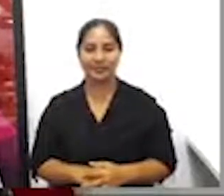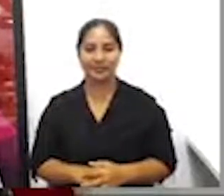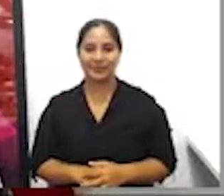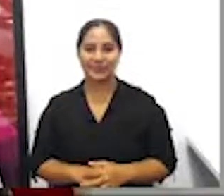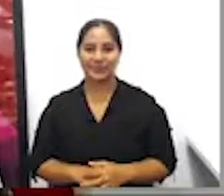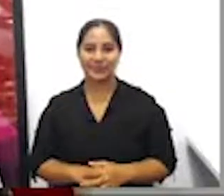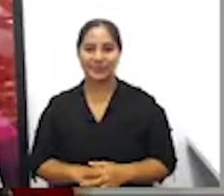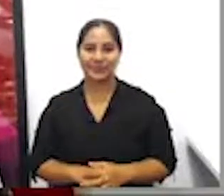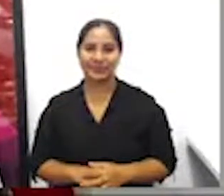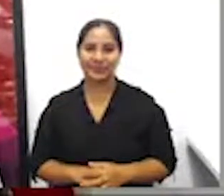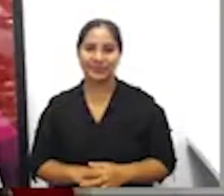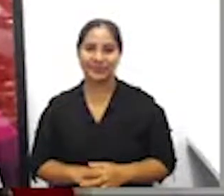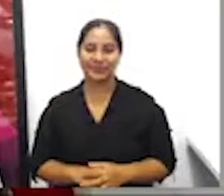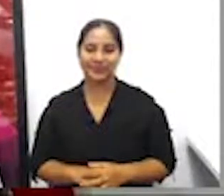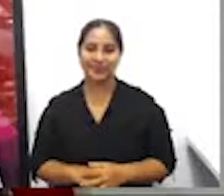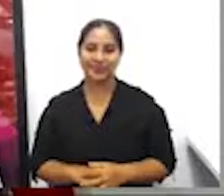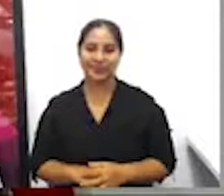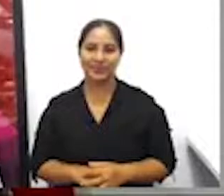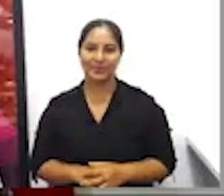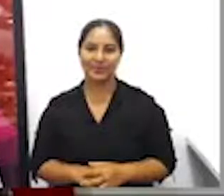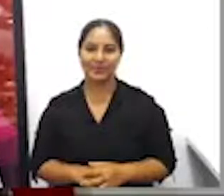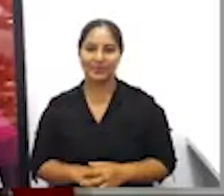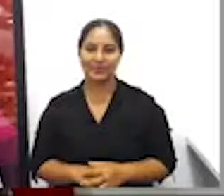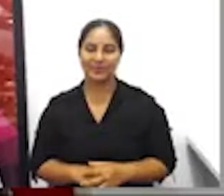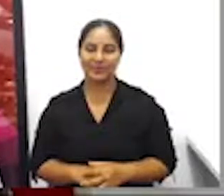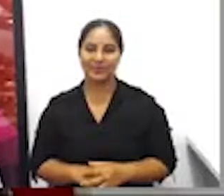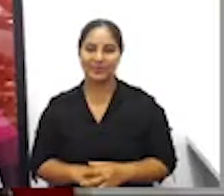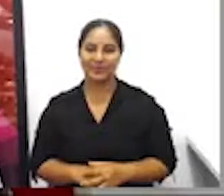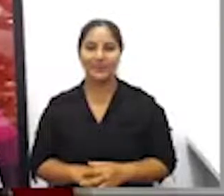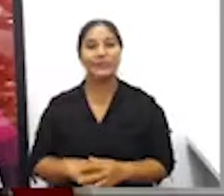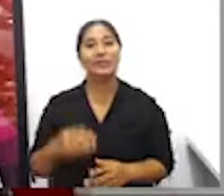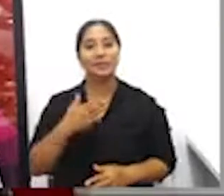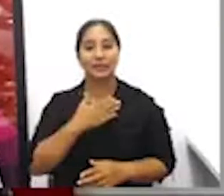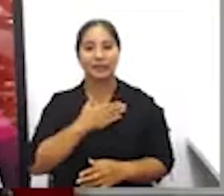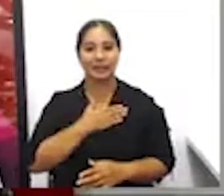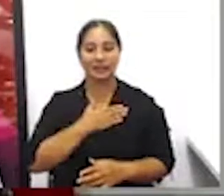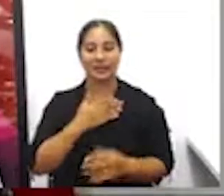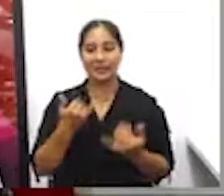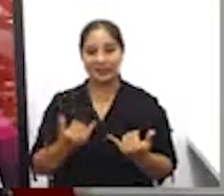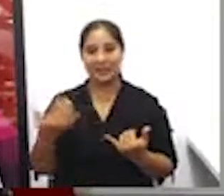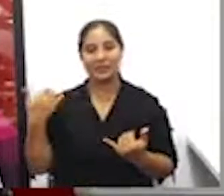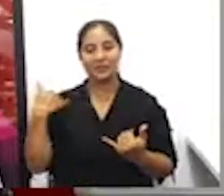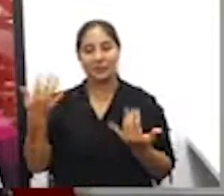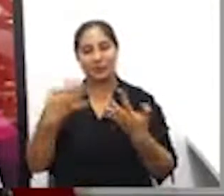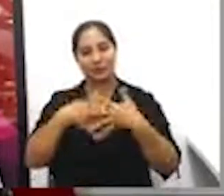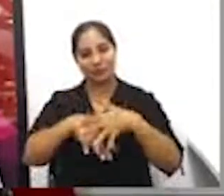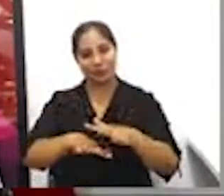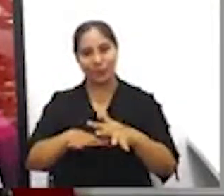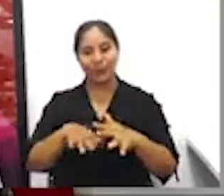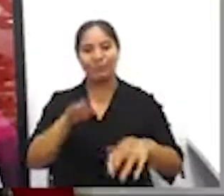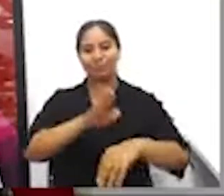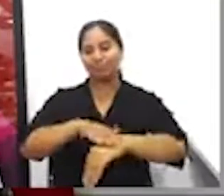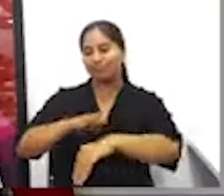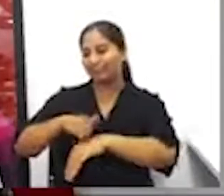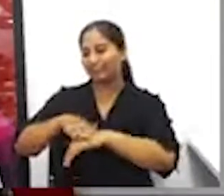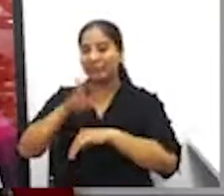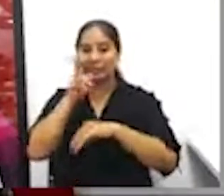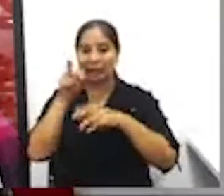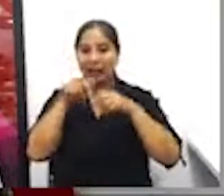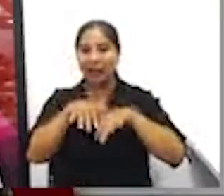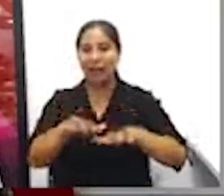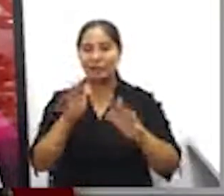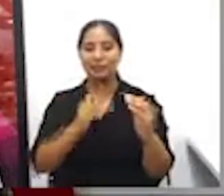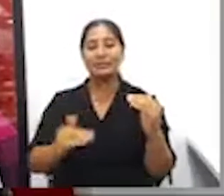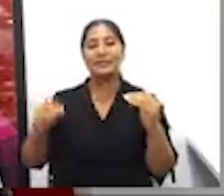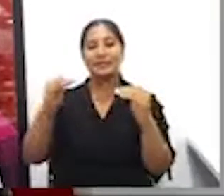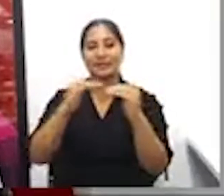great supporter for women's rights in the United States. And she thought I went a little too far sometimes. Now she's grown